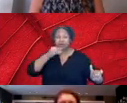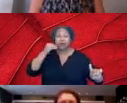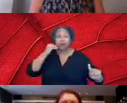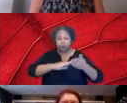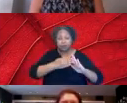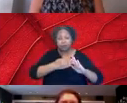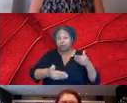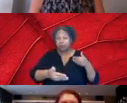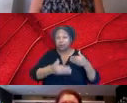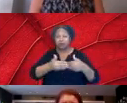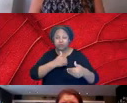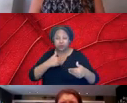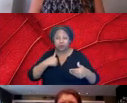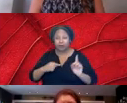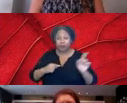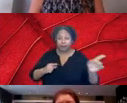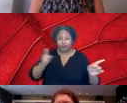Toronto.